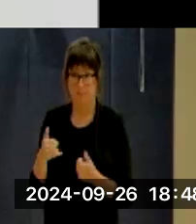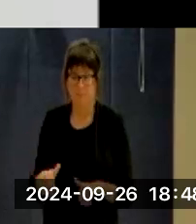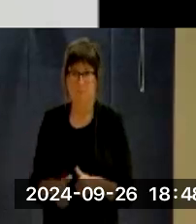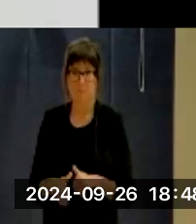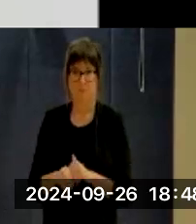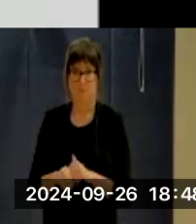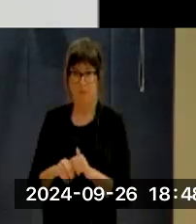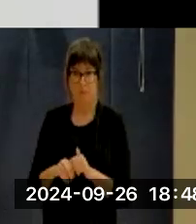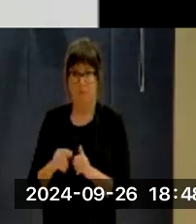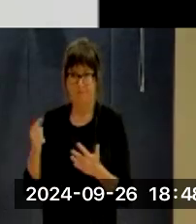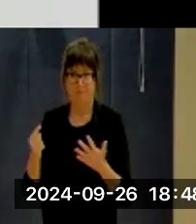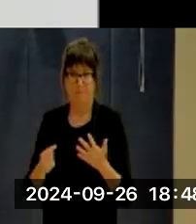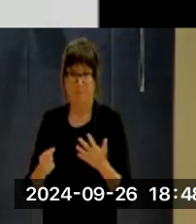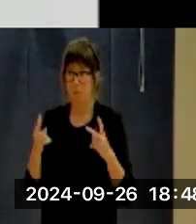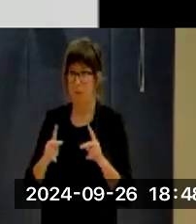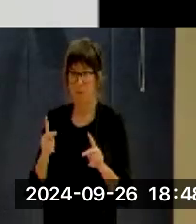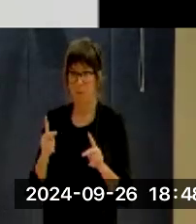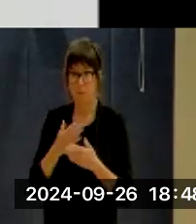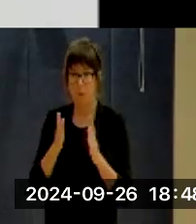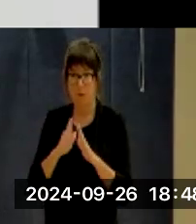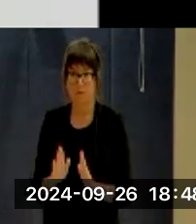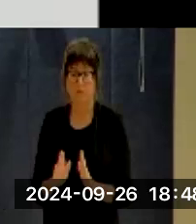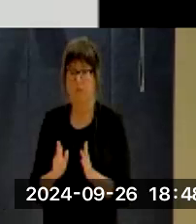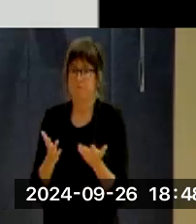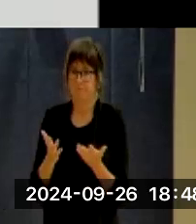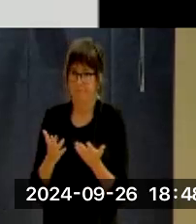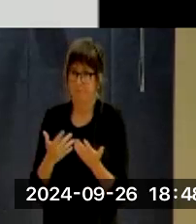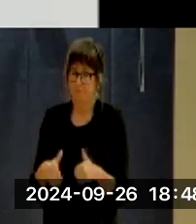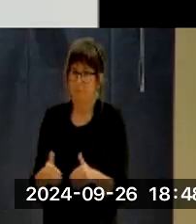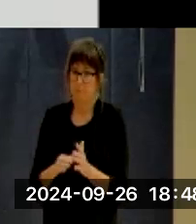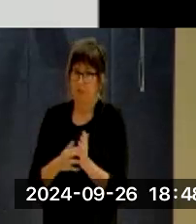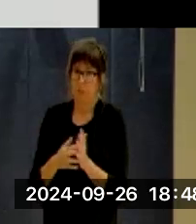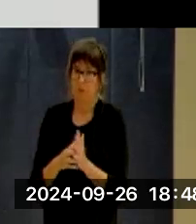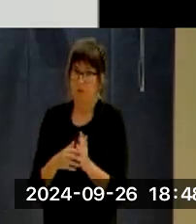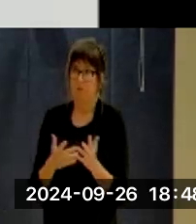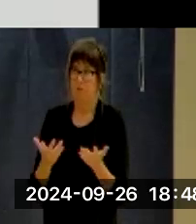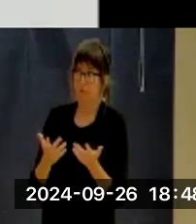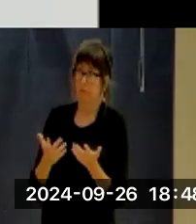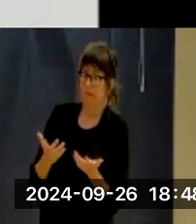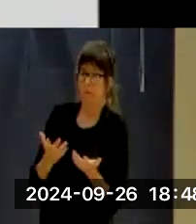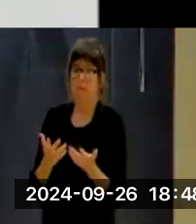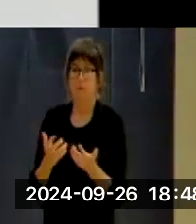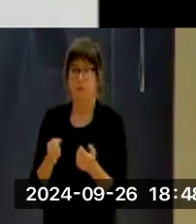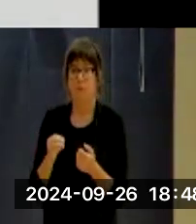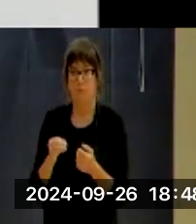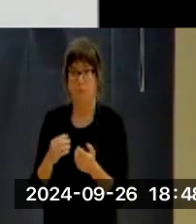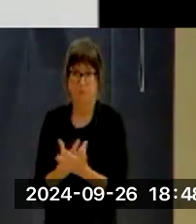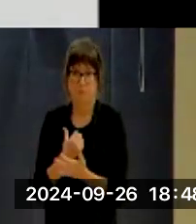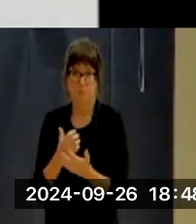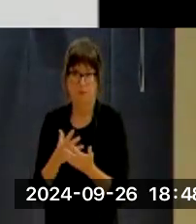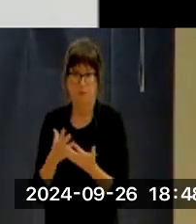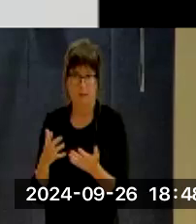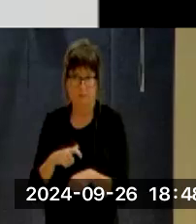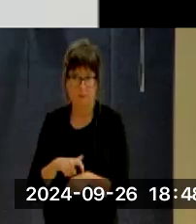course, people who are unhoused being super vulnerable. So we spent a lot of time working closely